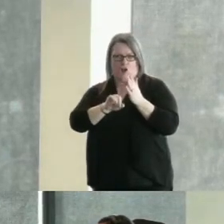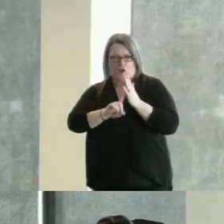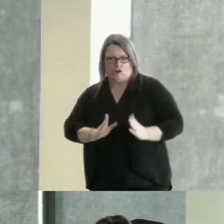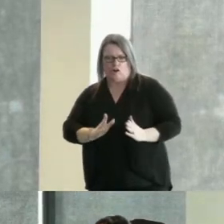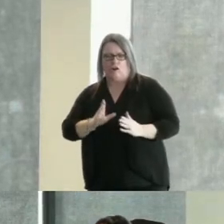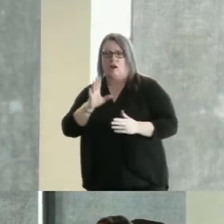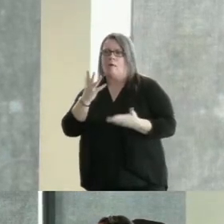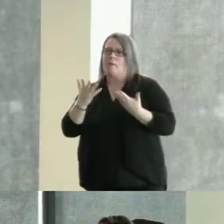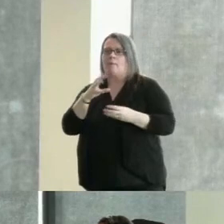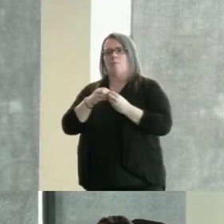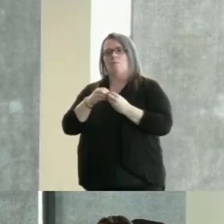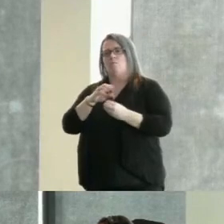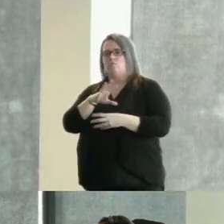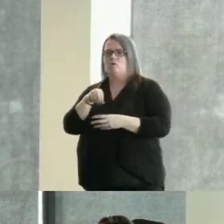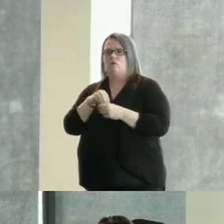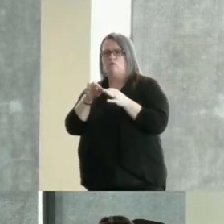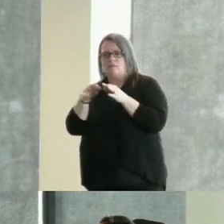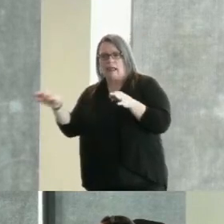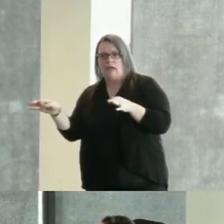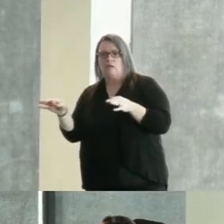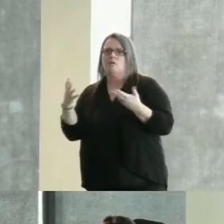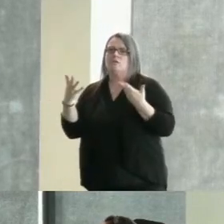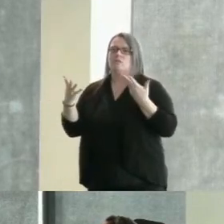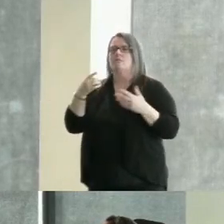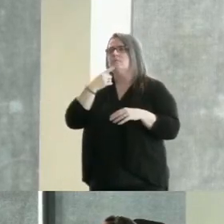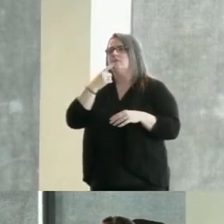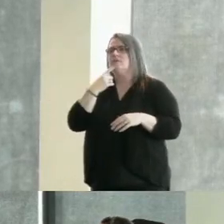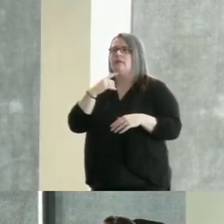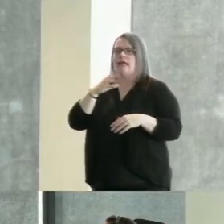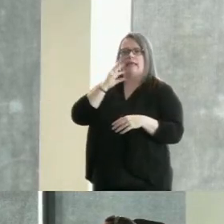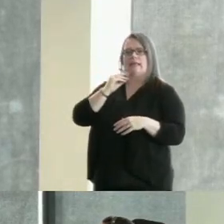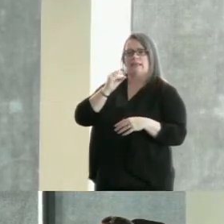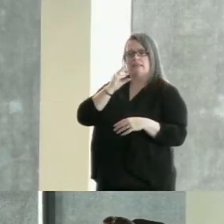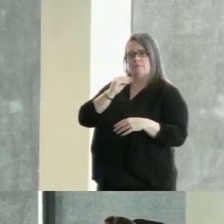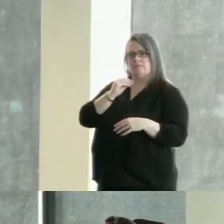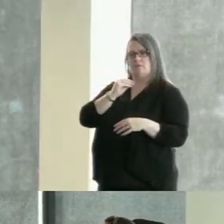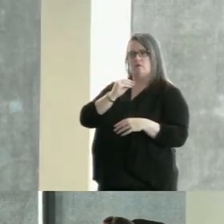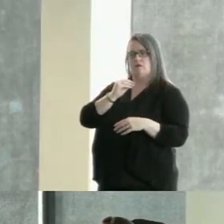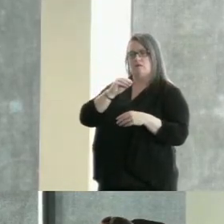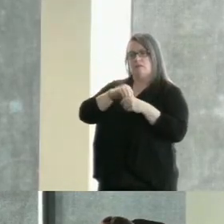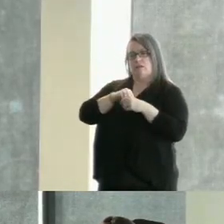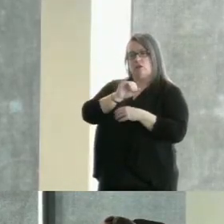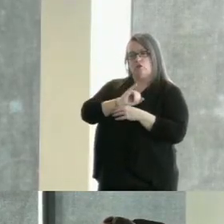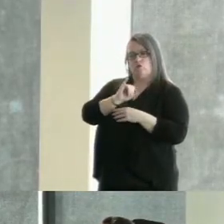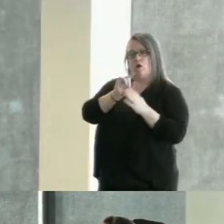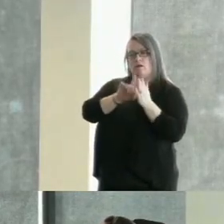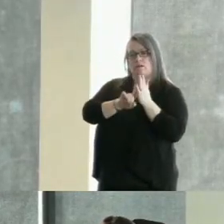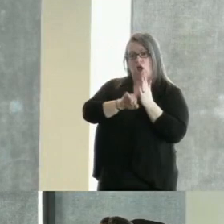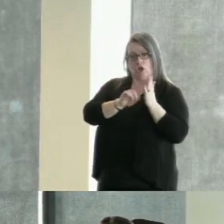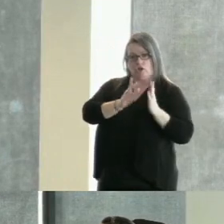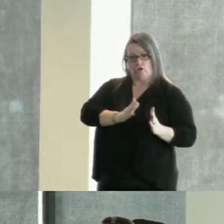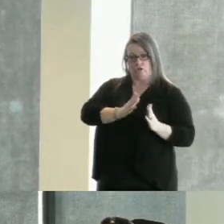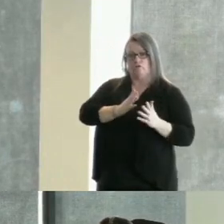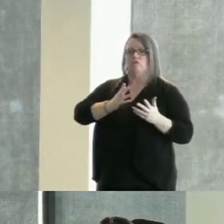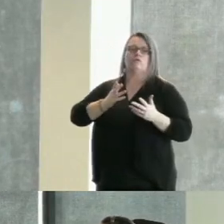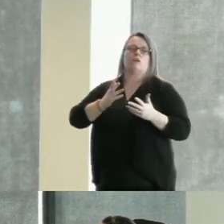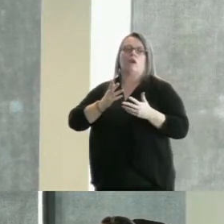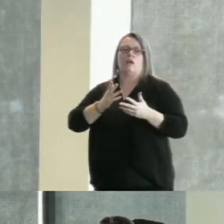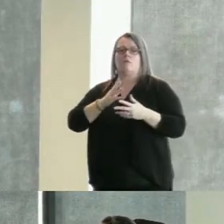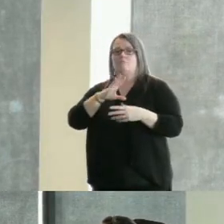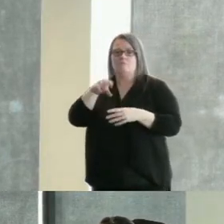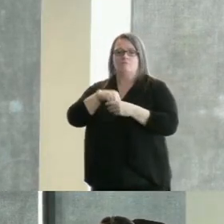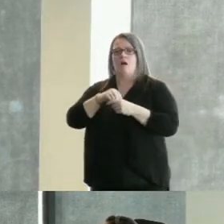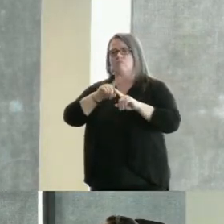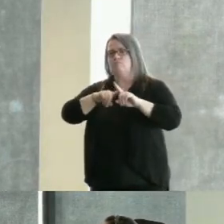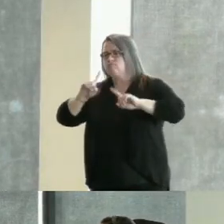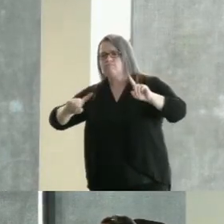inclusive and flexible job duty could be experience in assurance, auditing, involving a variety of industries,